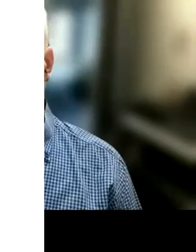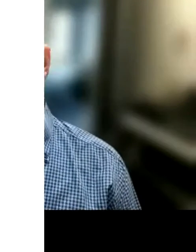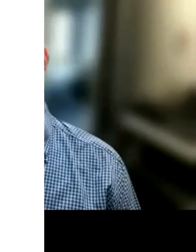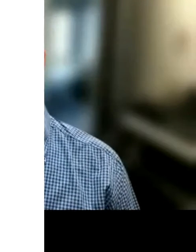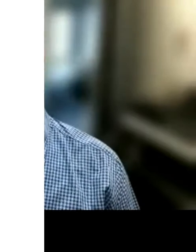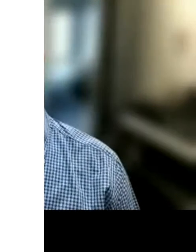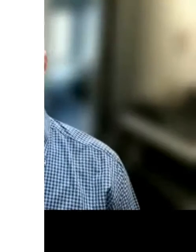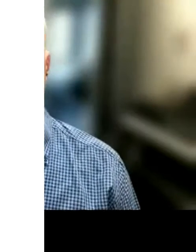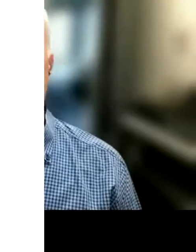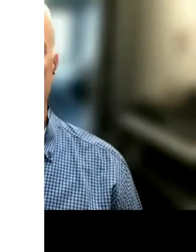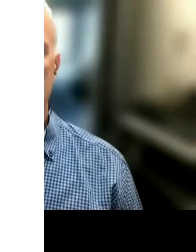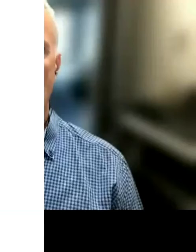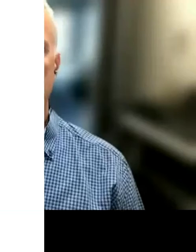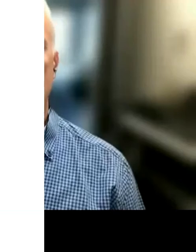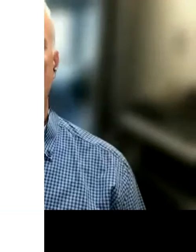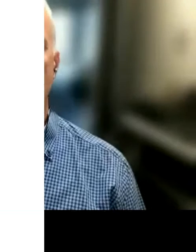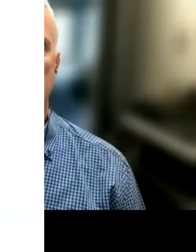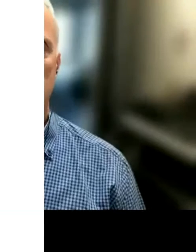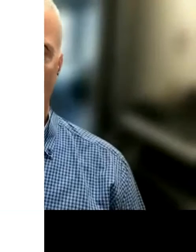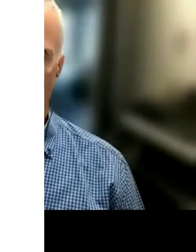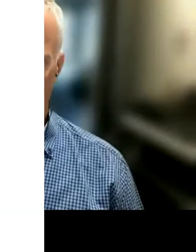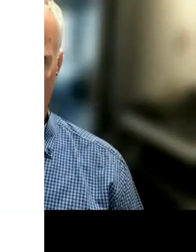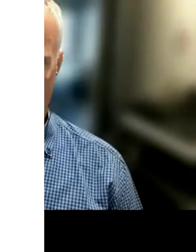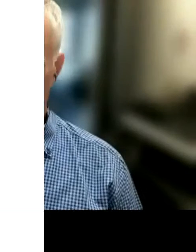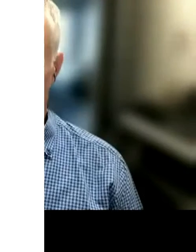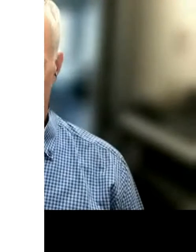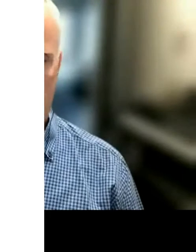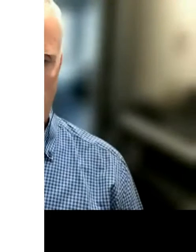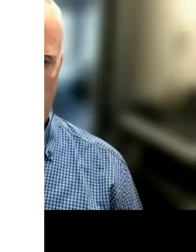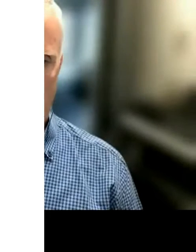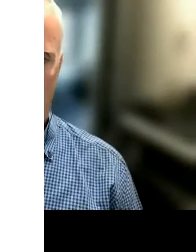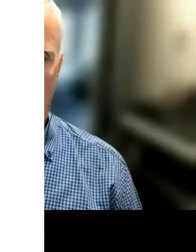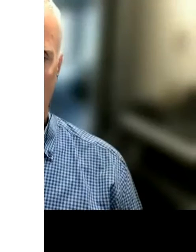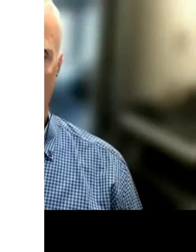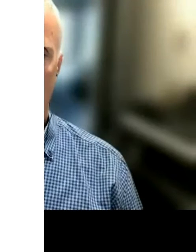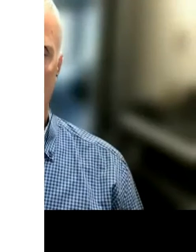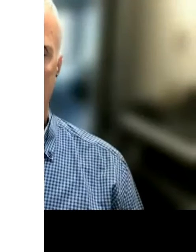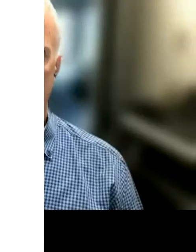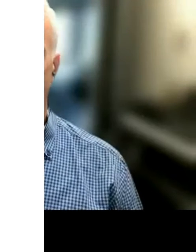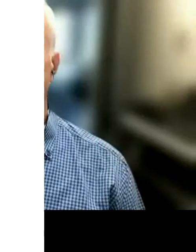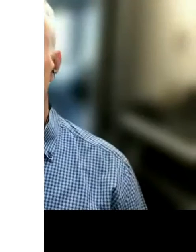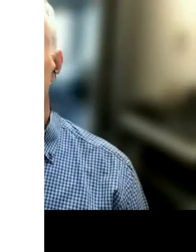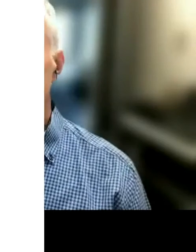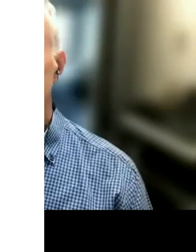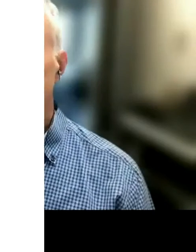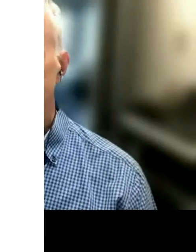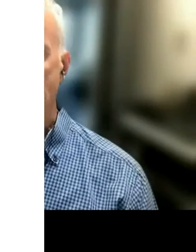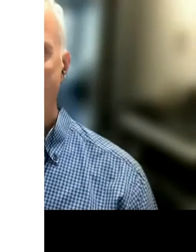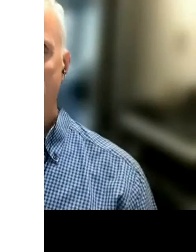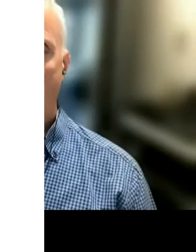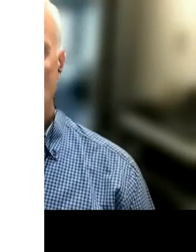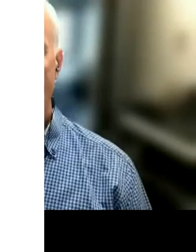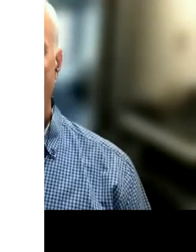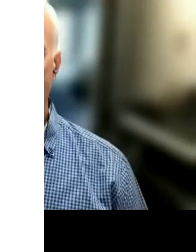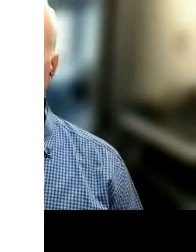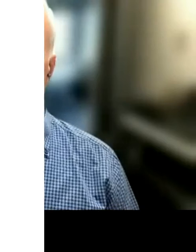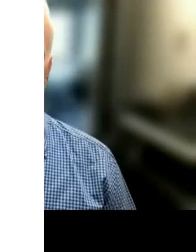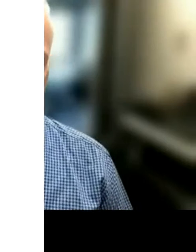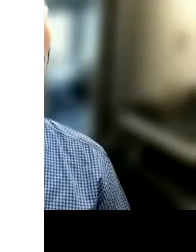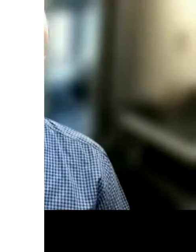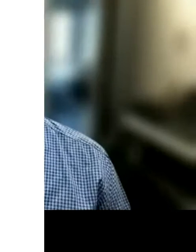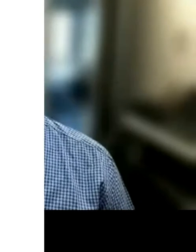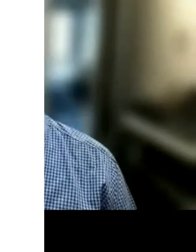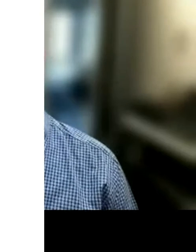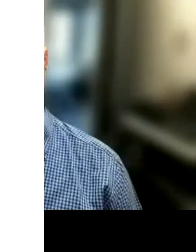different, and elderly people need different types of supports, as well as gender sensitivity and respecting privacy and dignity. And finally, the